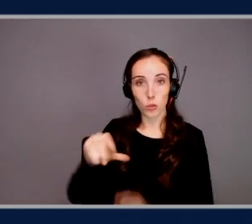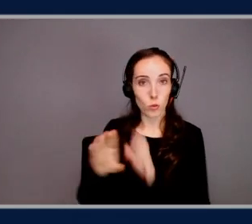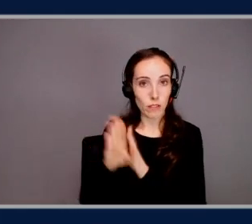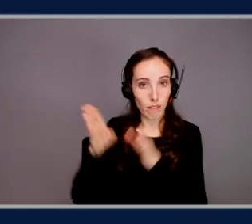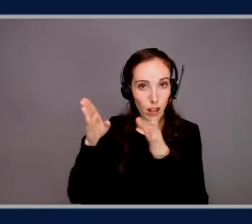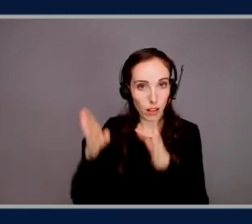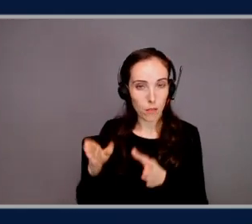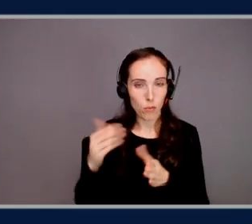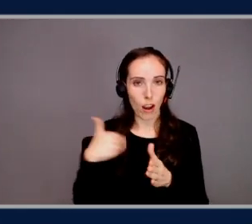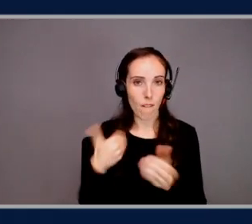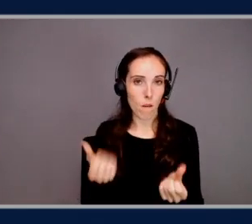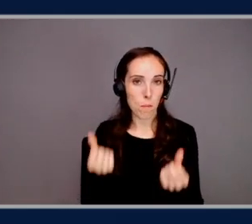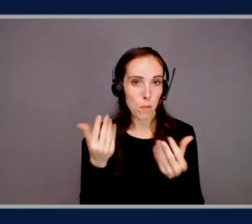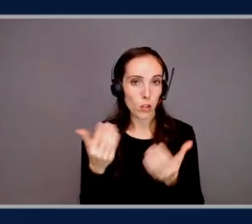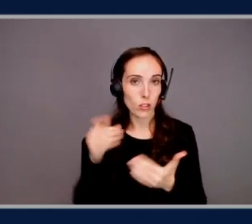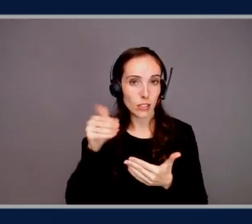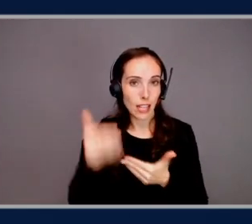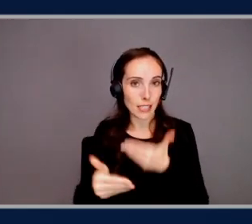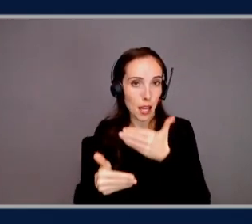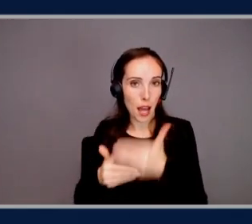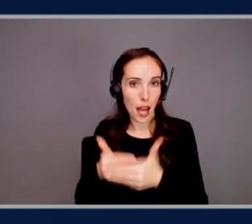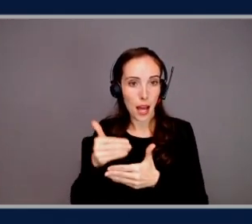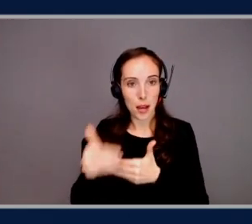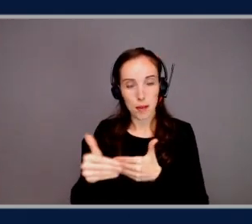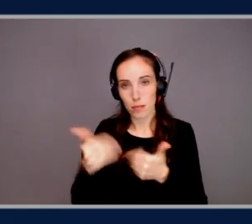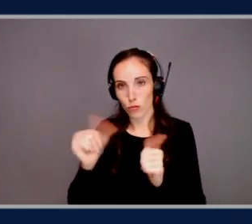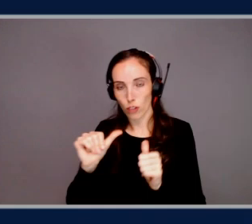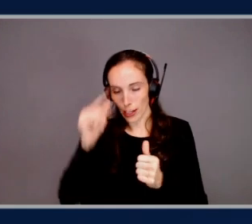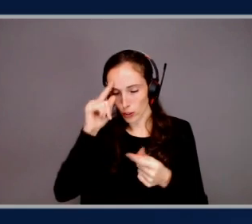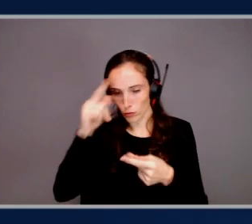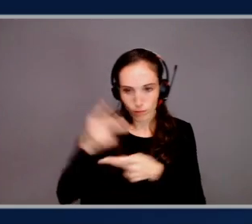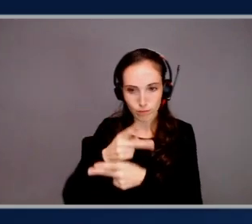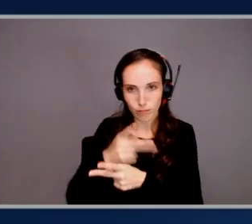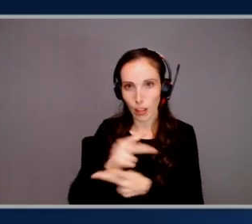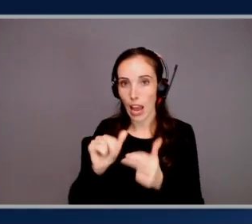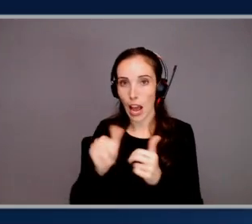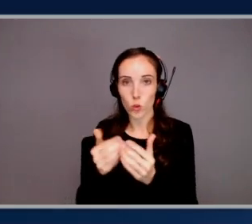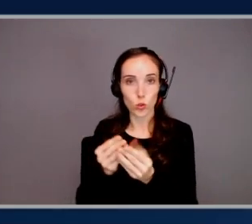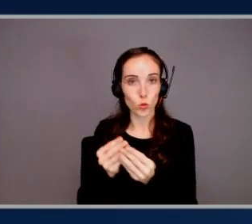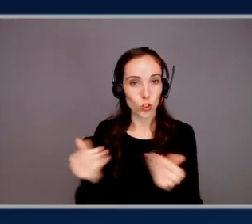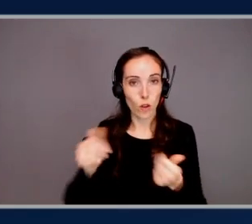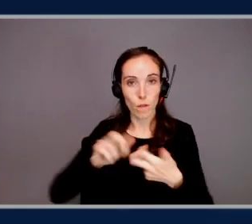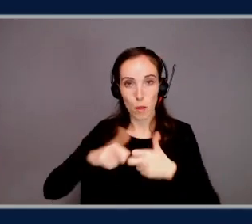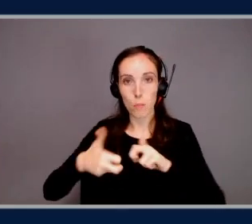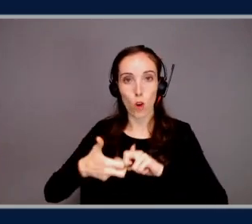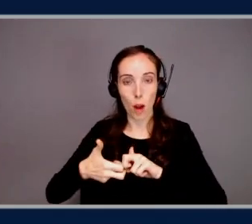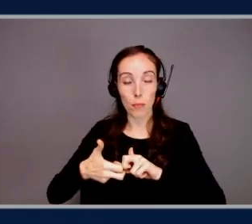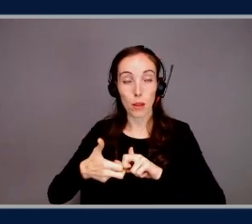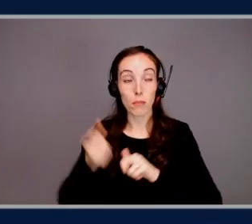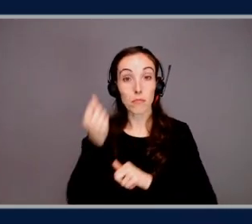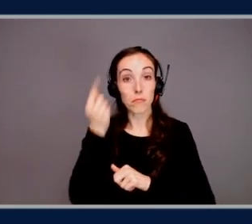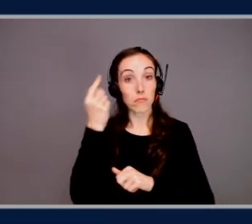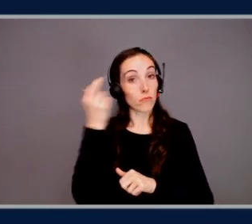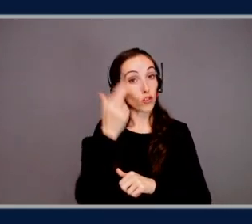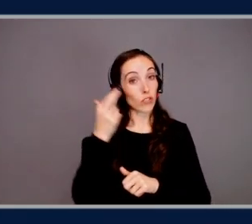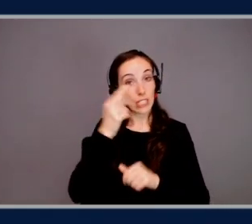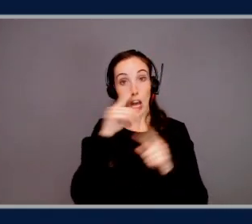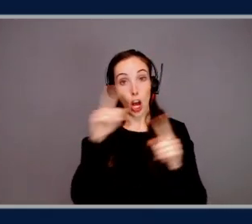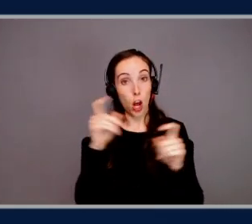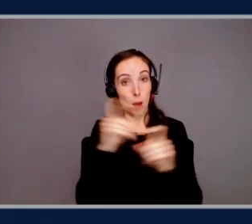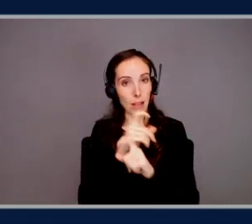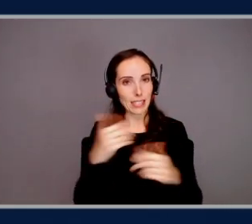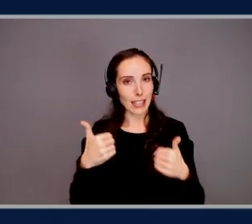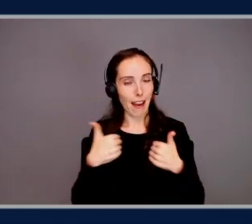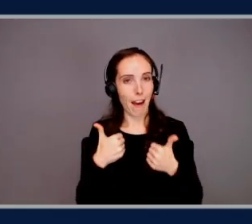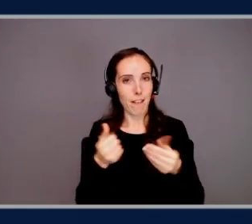iterative process of thinking through how to solve this problem. And this is complex because there's many files in this